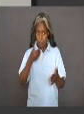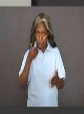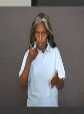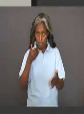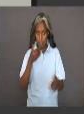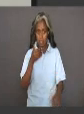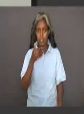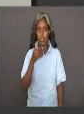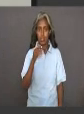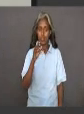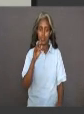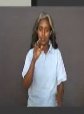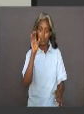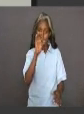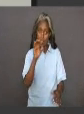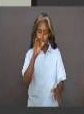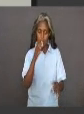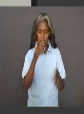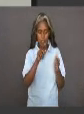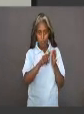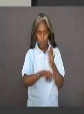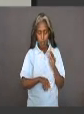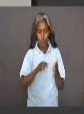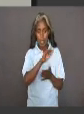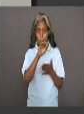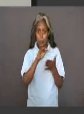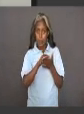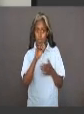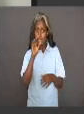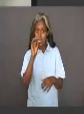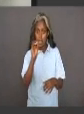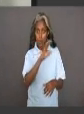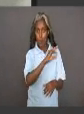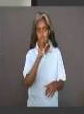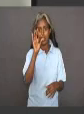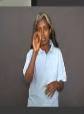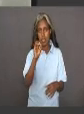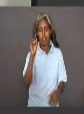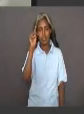to find a value between 0 and 90 degrees.